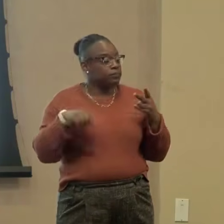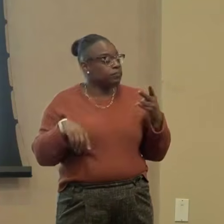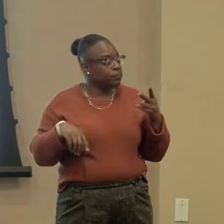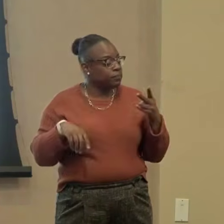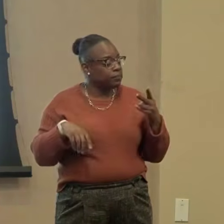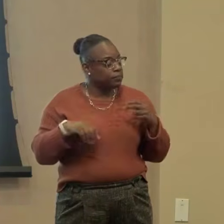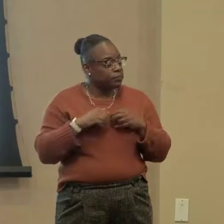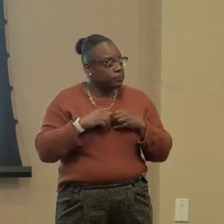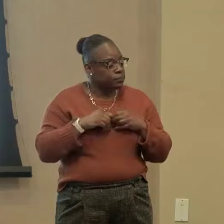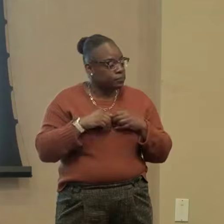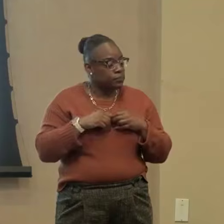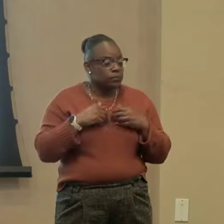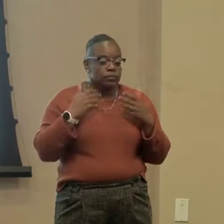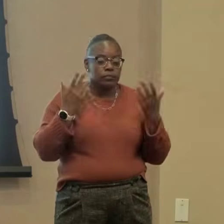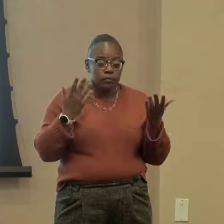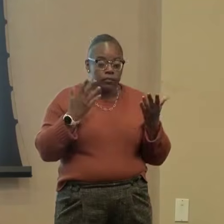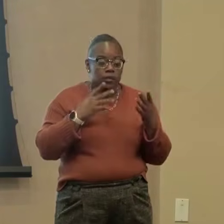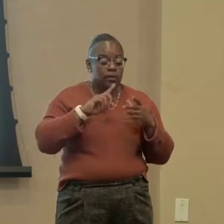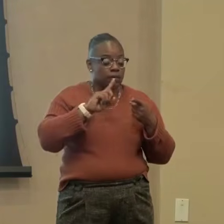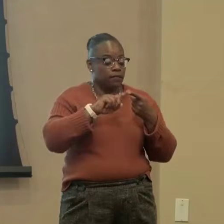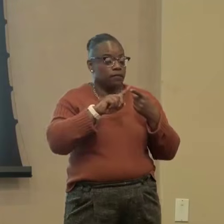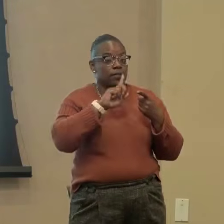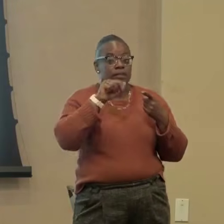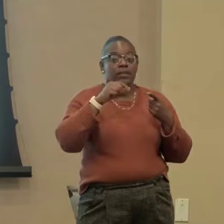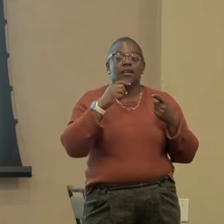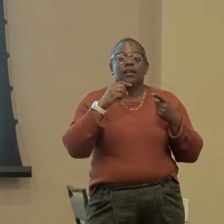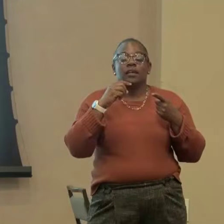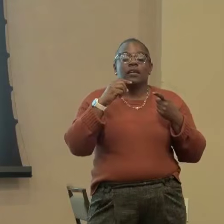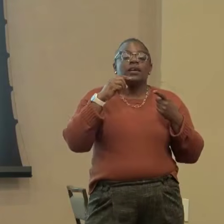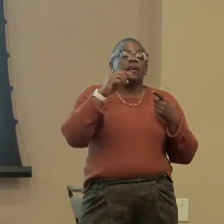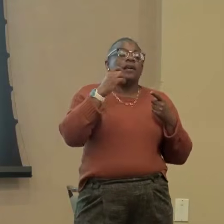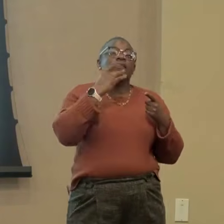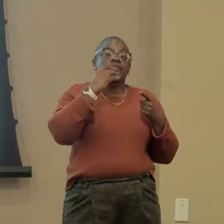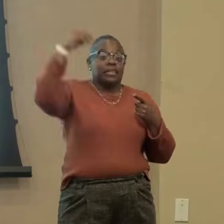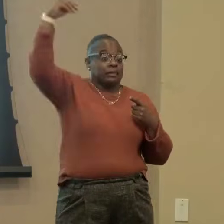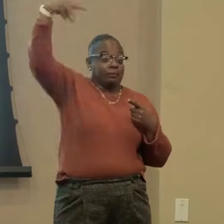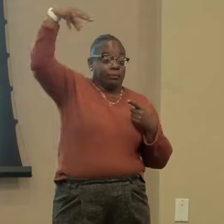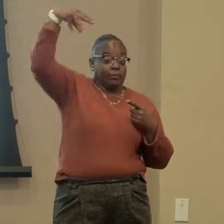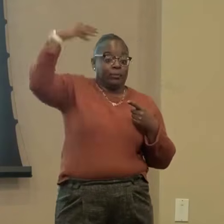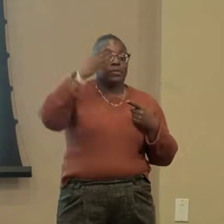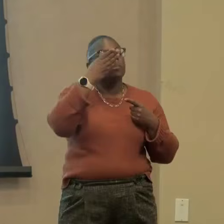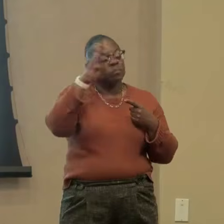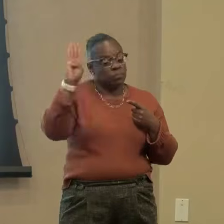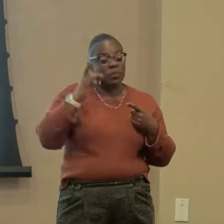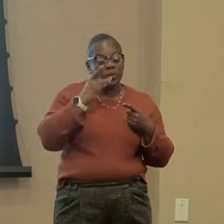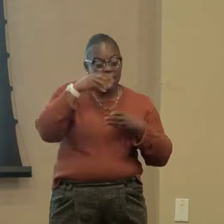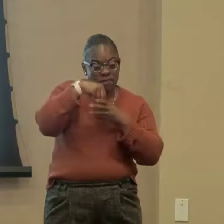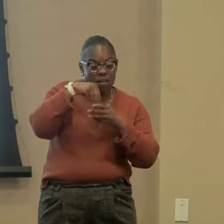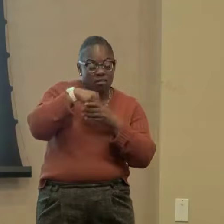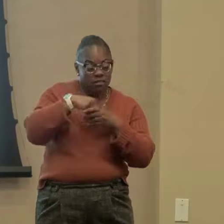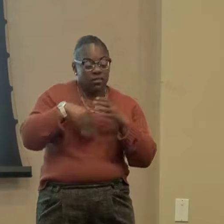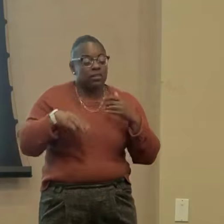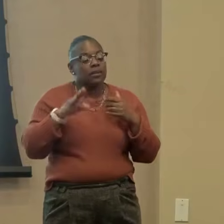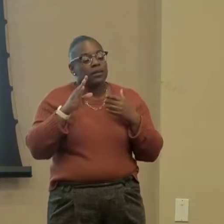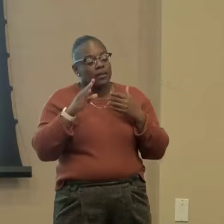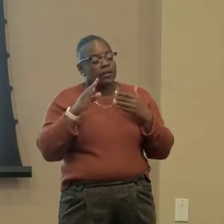sure. So to answer your first question, fluorescent lights, yes, there is some blue light in the fluorescent light. That